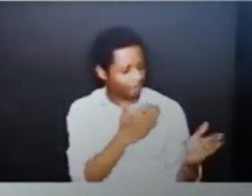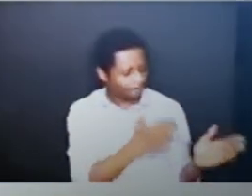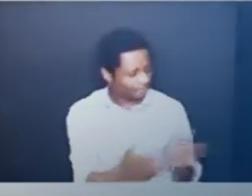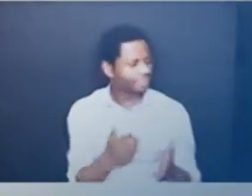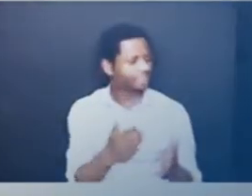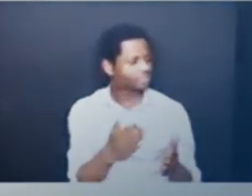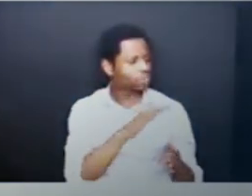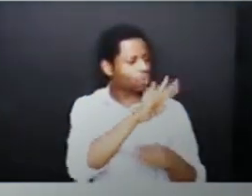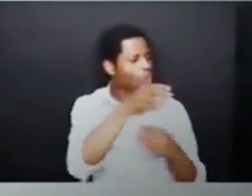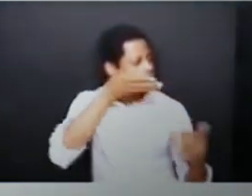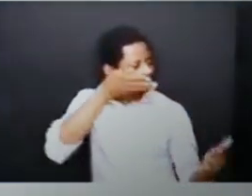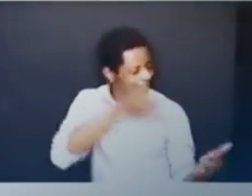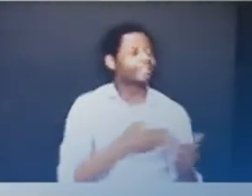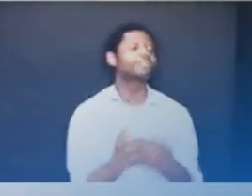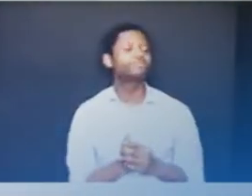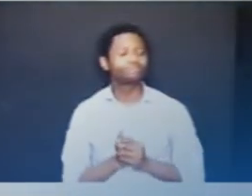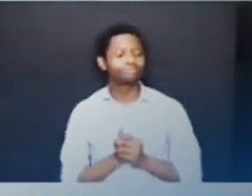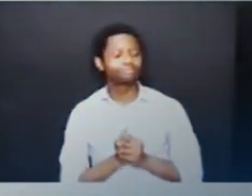2 Timothy